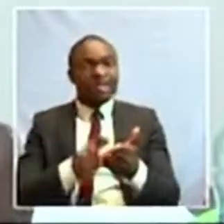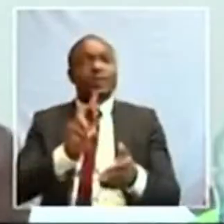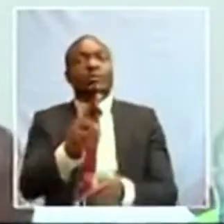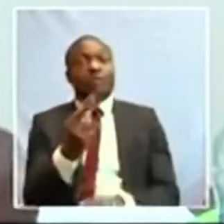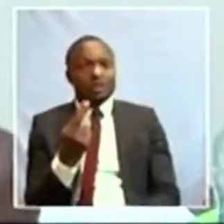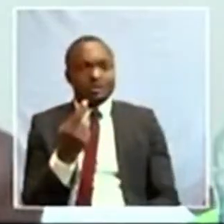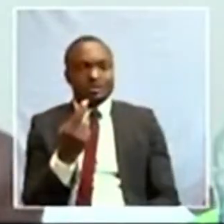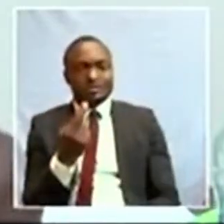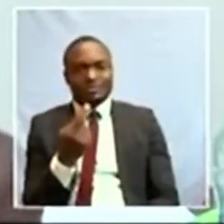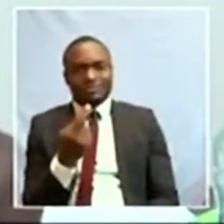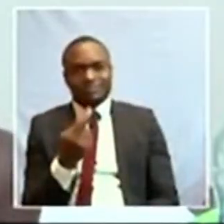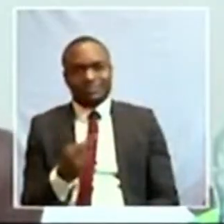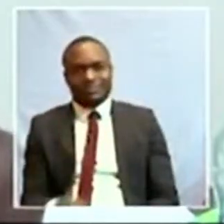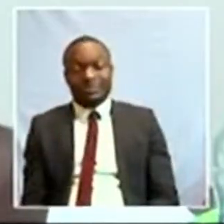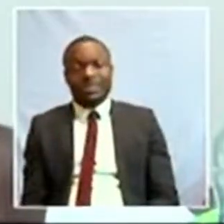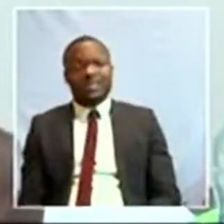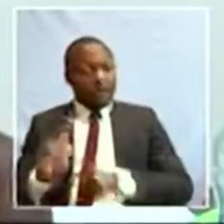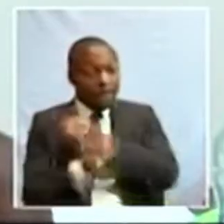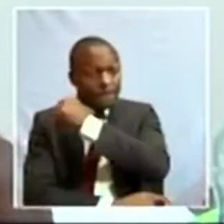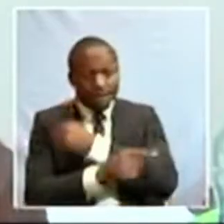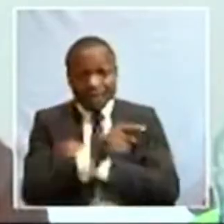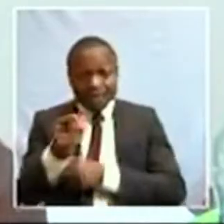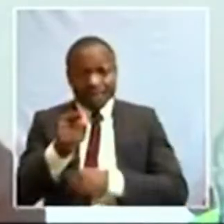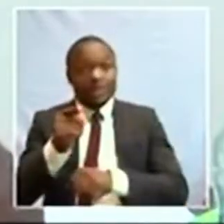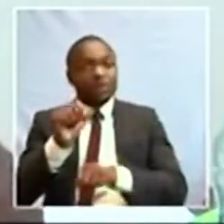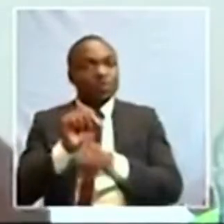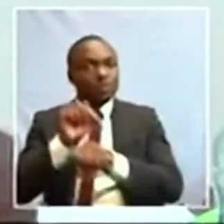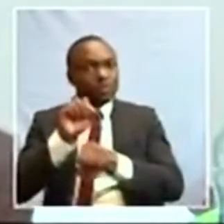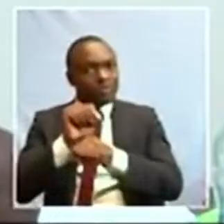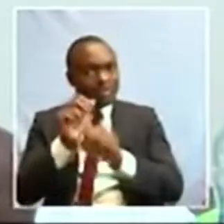recover to discipline these officers,